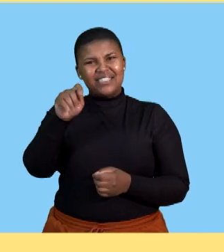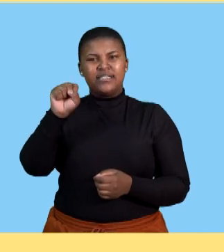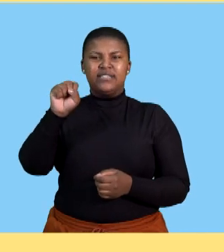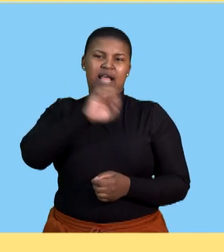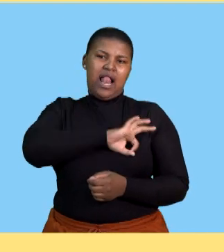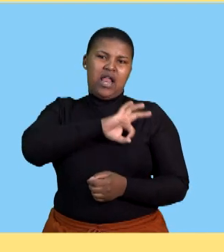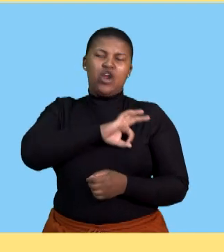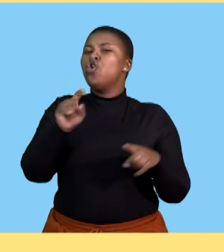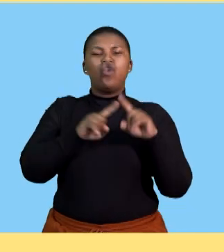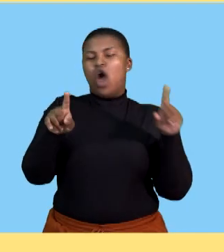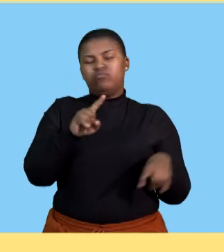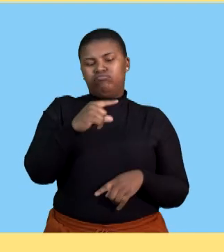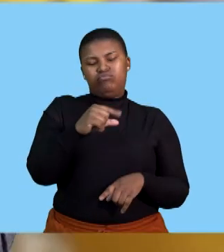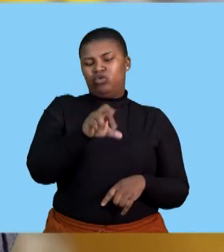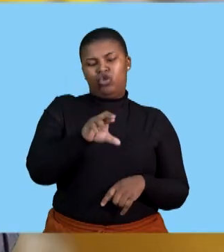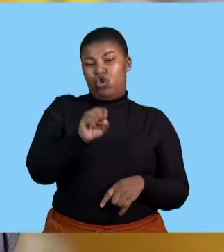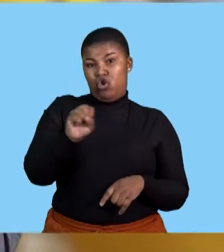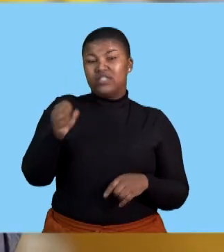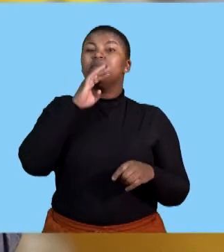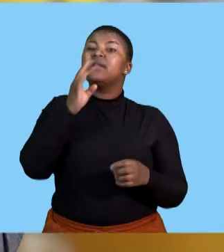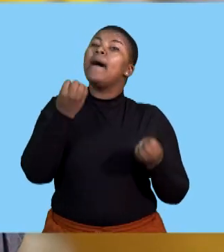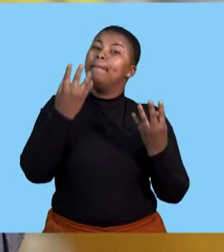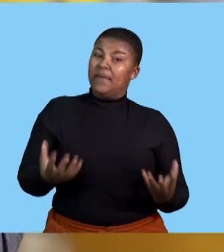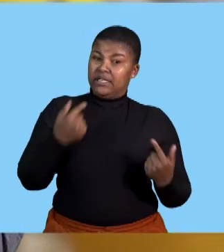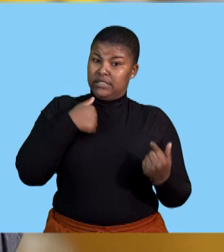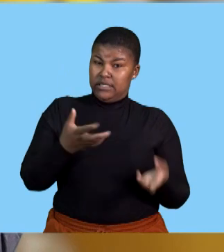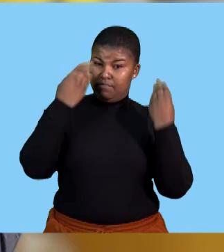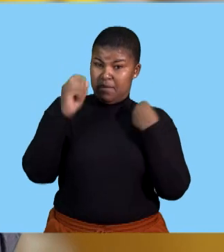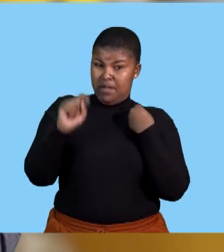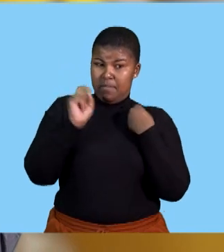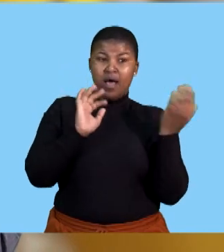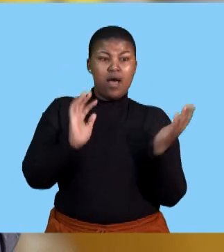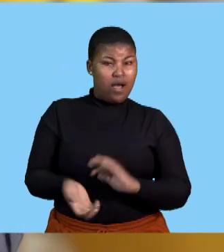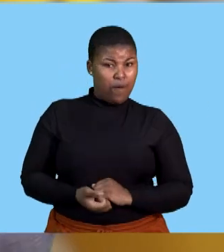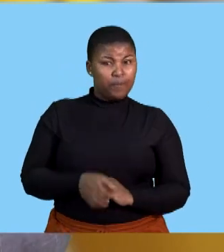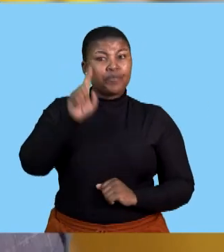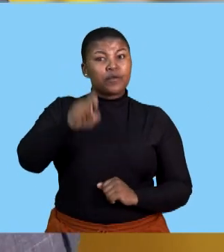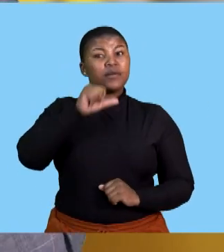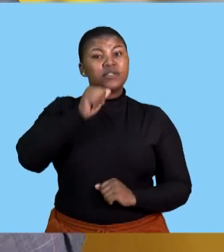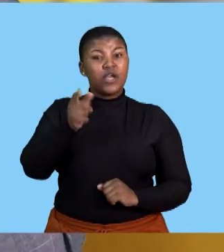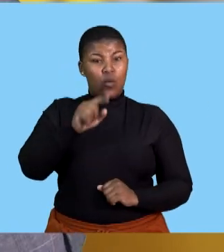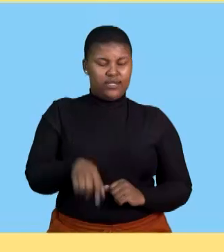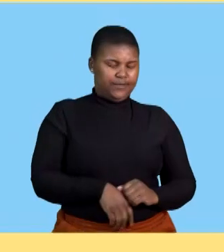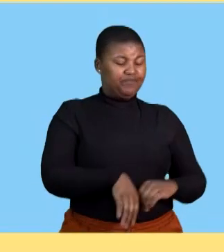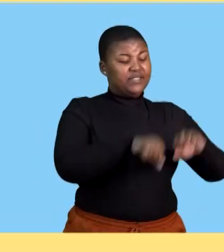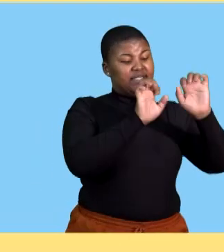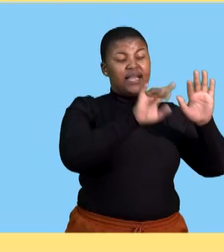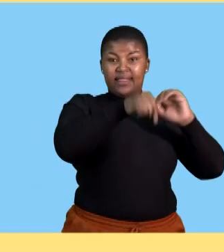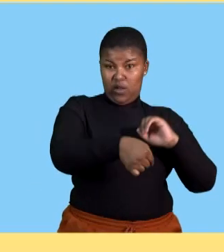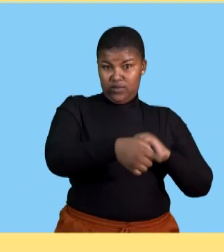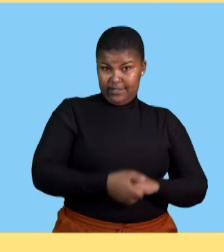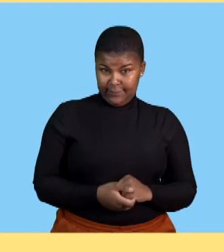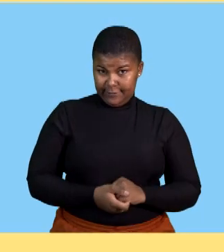net salary, not the gross. In that case, for us to get the net, we have to say our